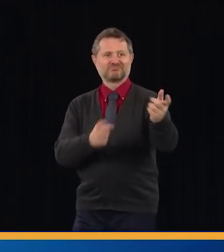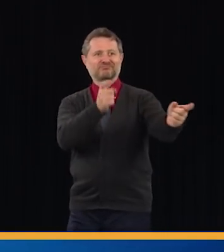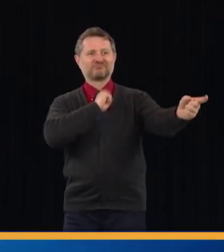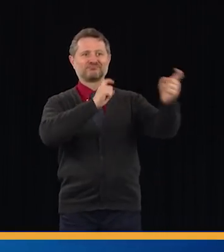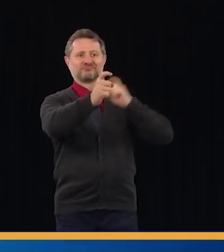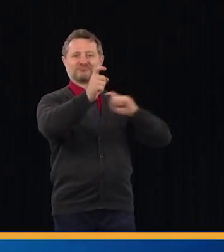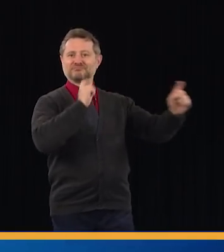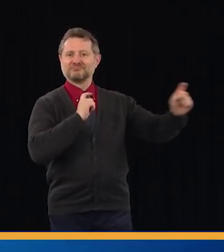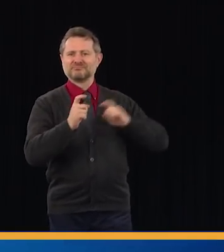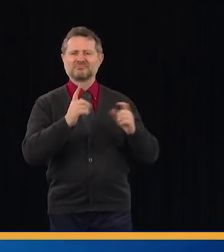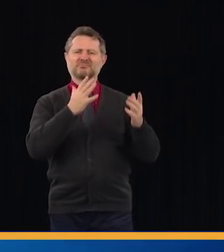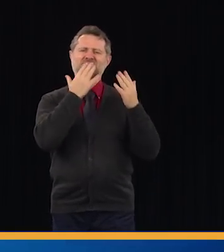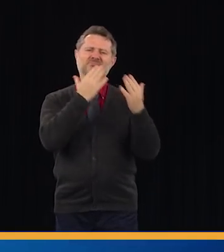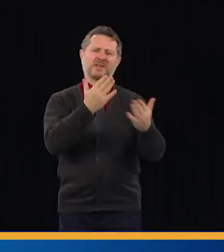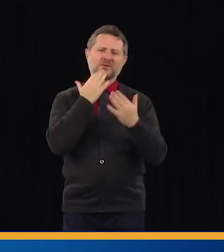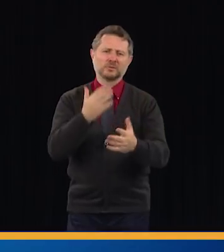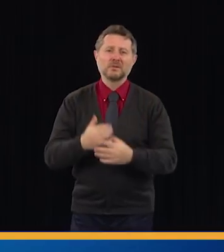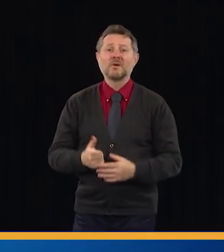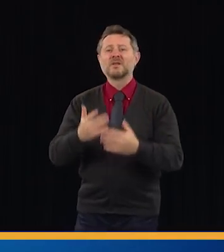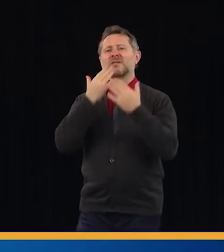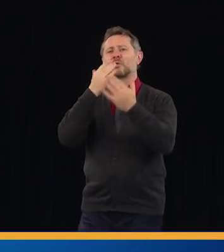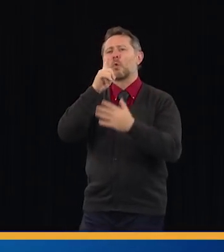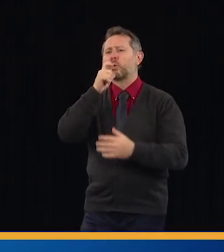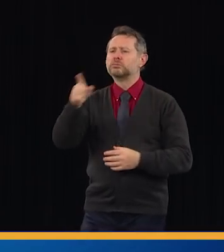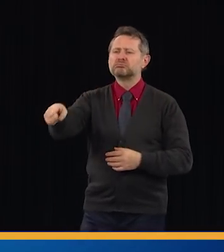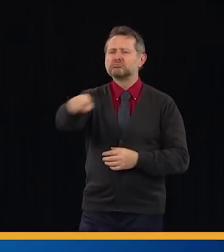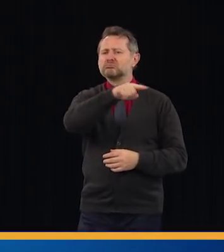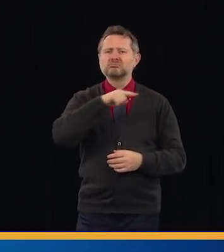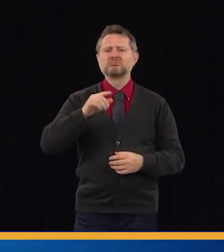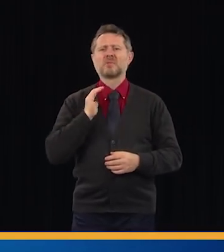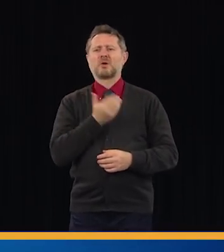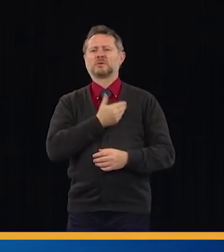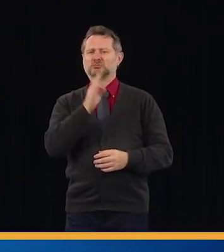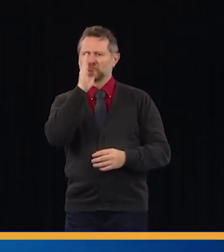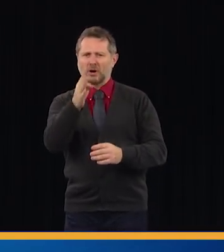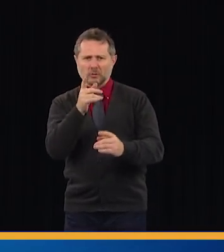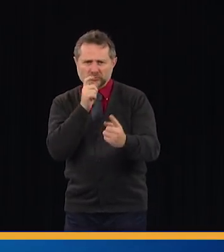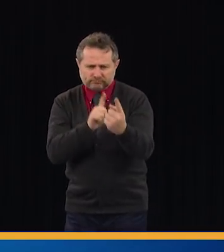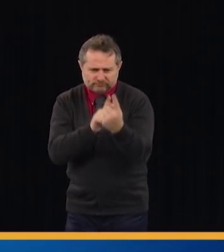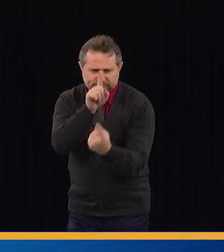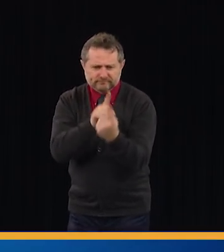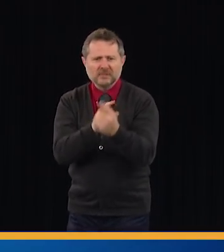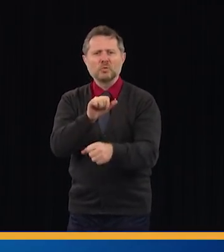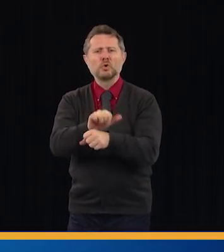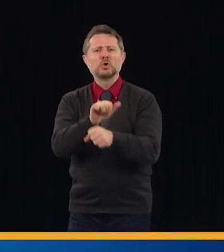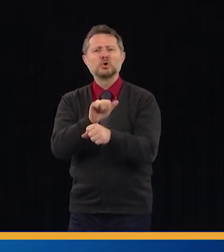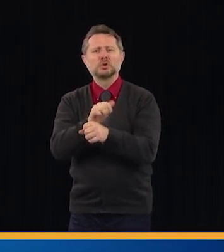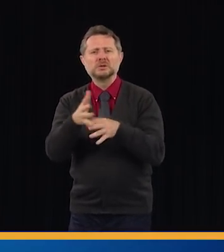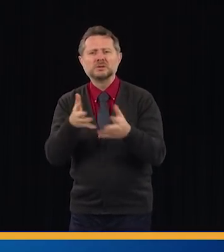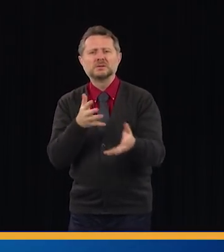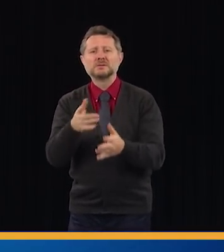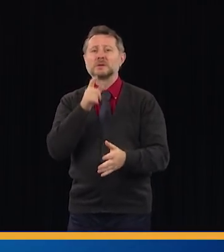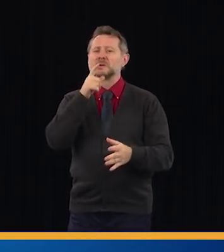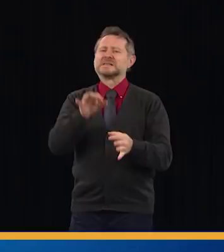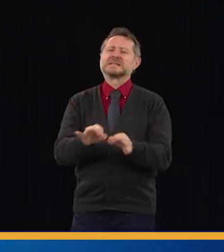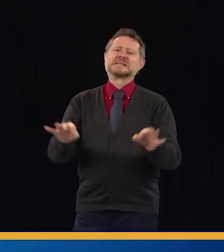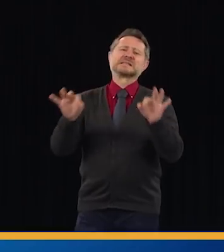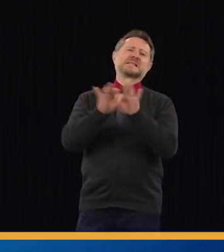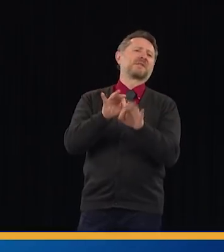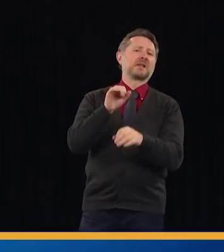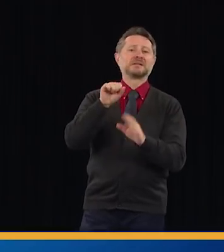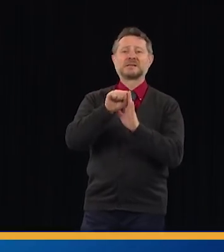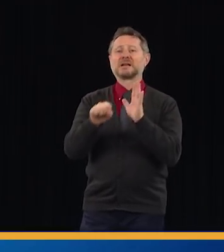ventilators. I want to thank the direct care workers who are doing a fantastic job, and they're doing it every